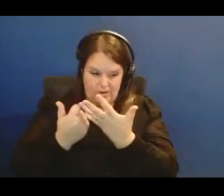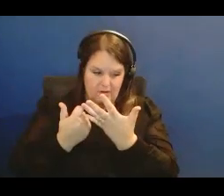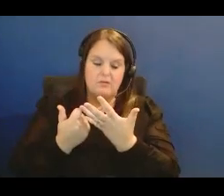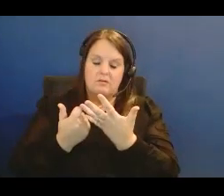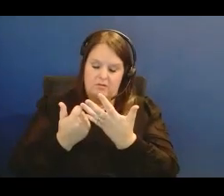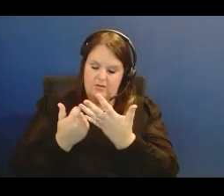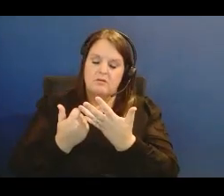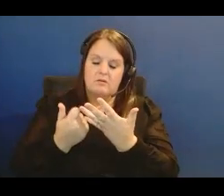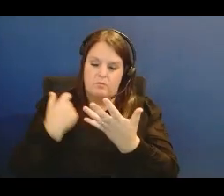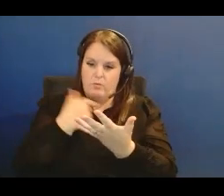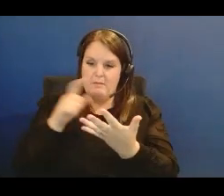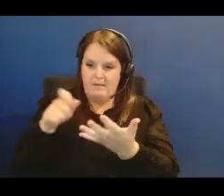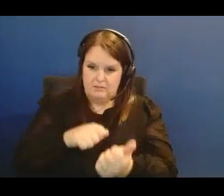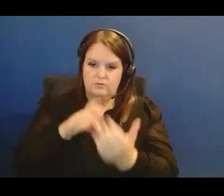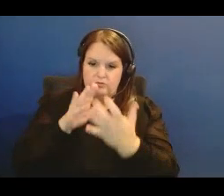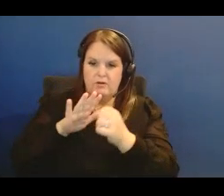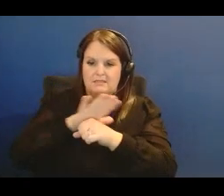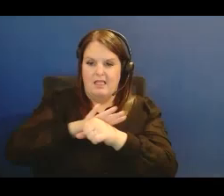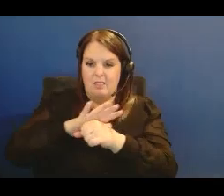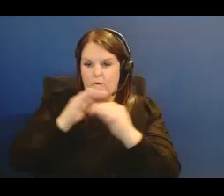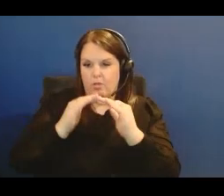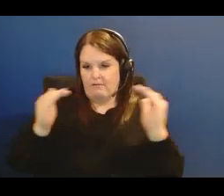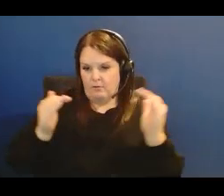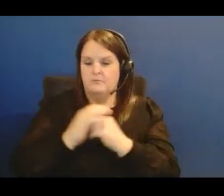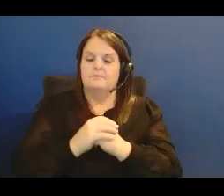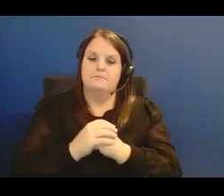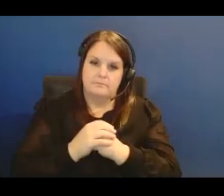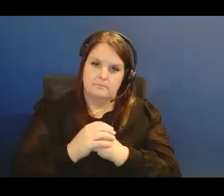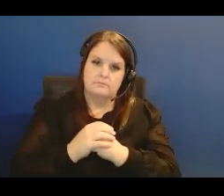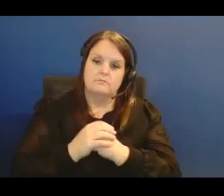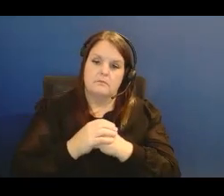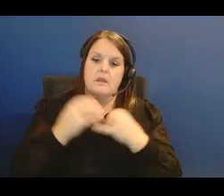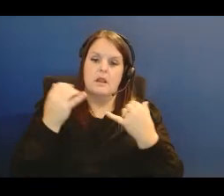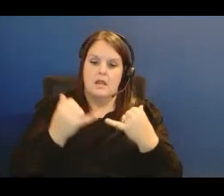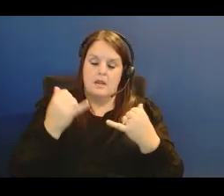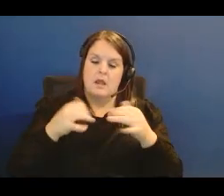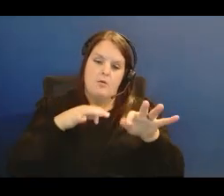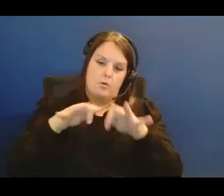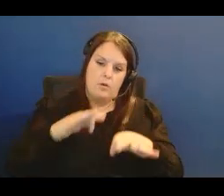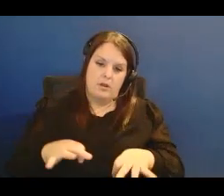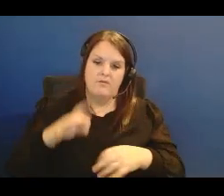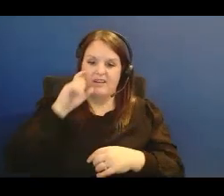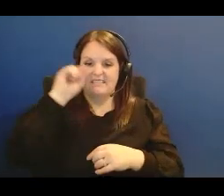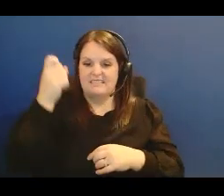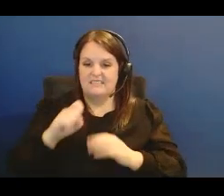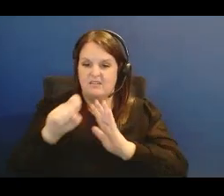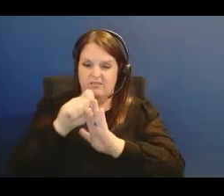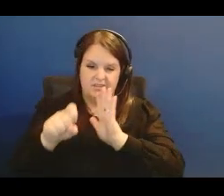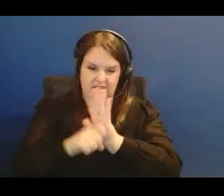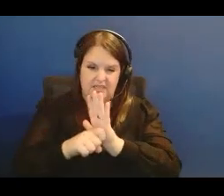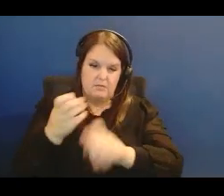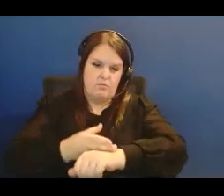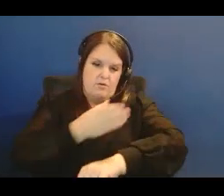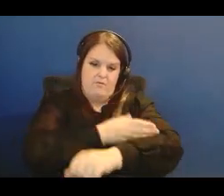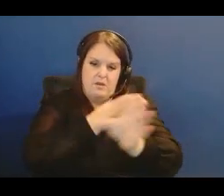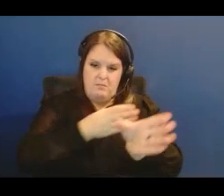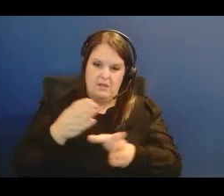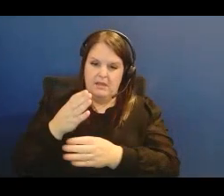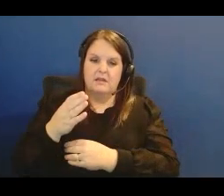must address at the local level. Now, going over the Silver State Health Improvement Plan,